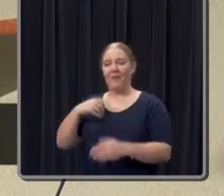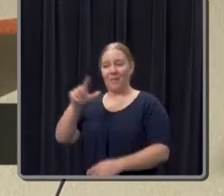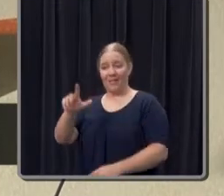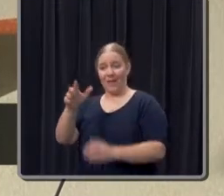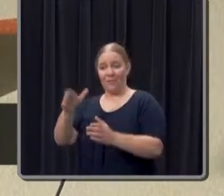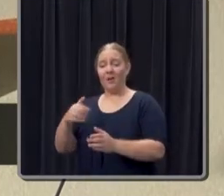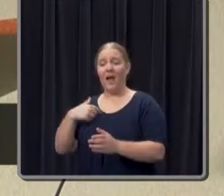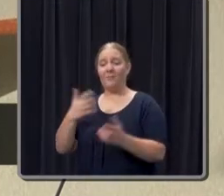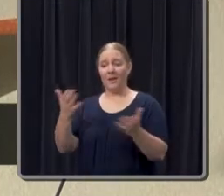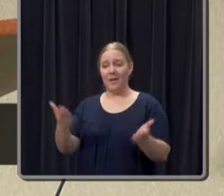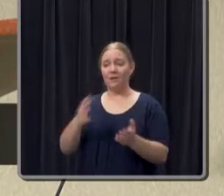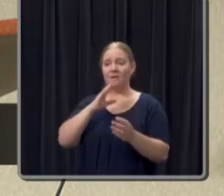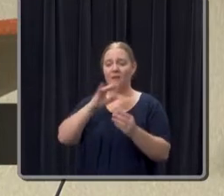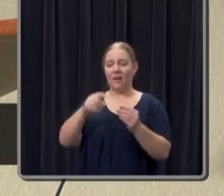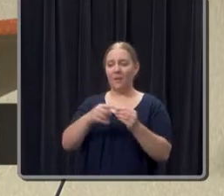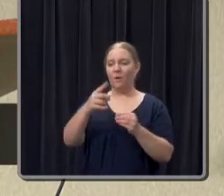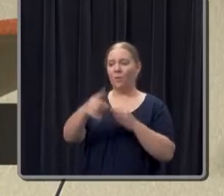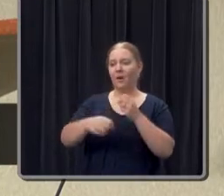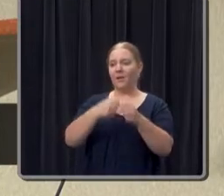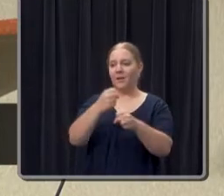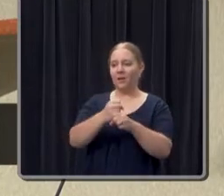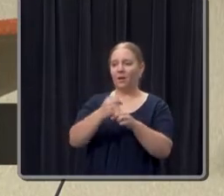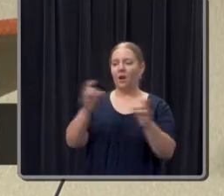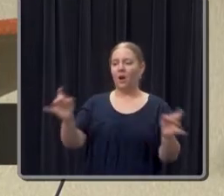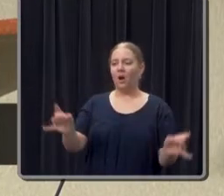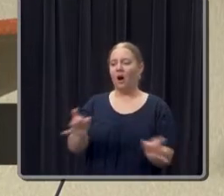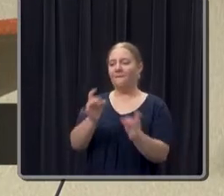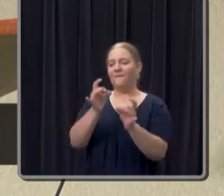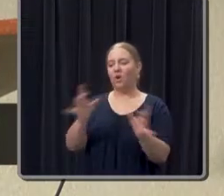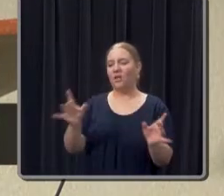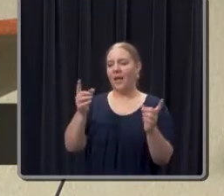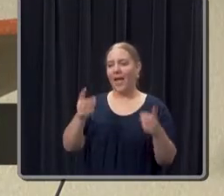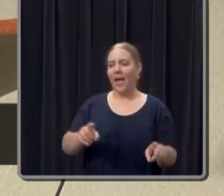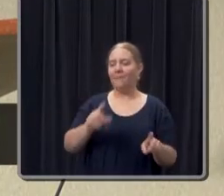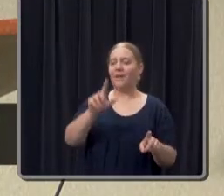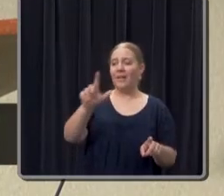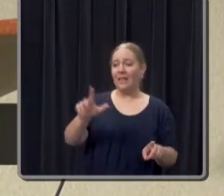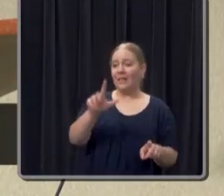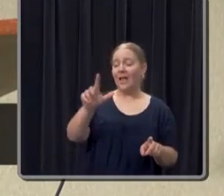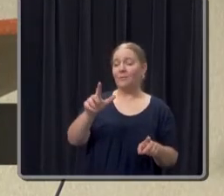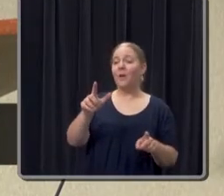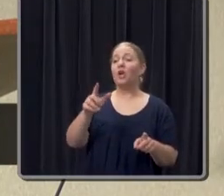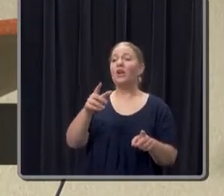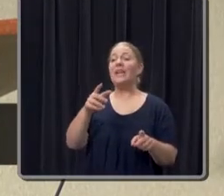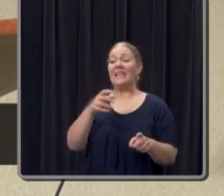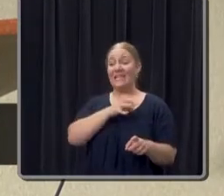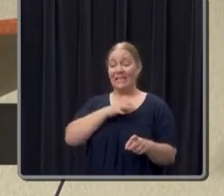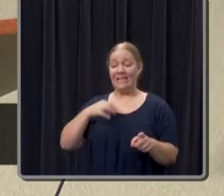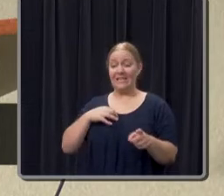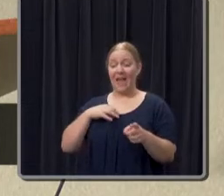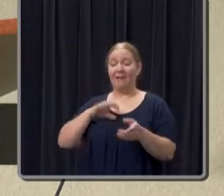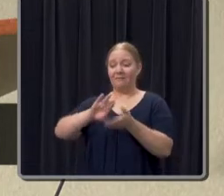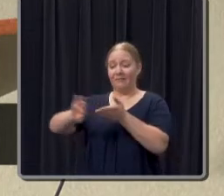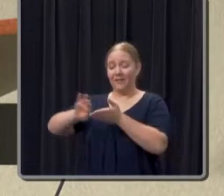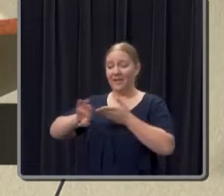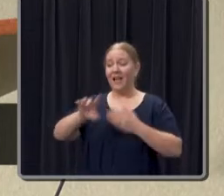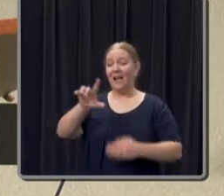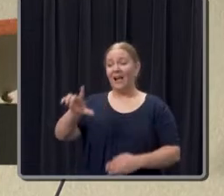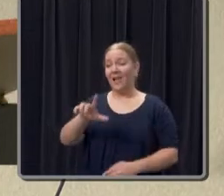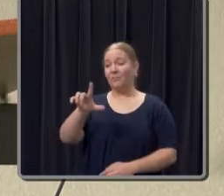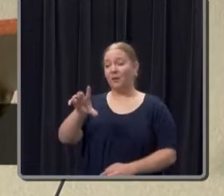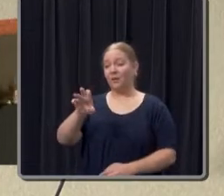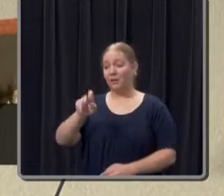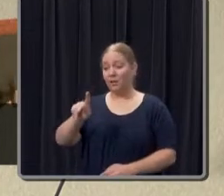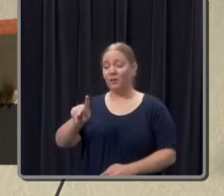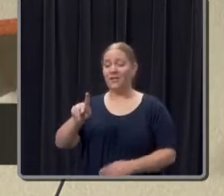1-year anniversary of a devastating staffing cut, the elimination of library clerks at the secondary level. Library clerks make libraries